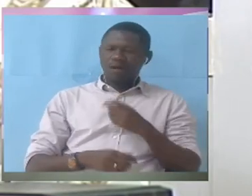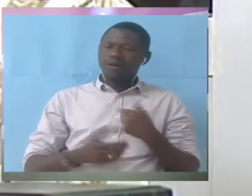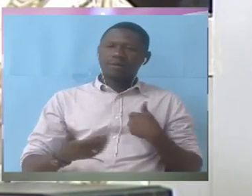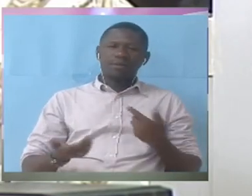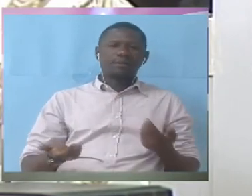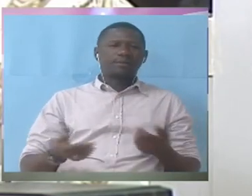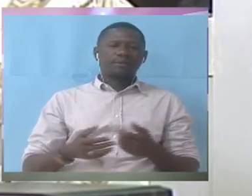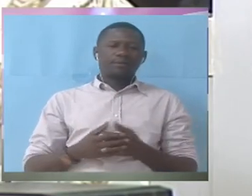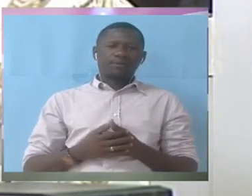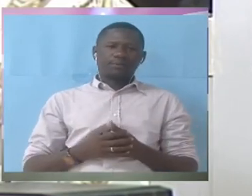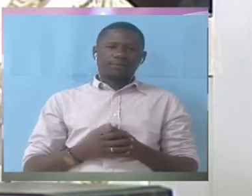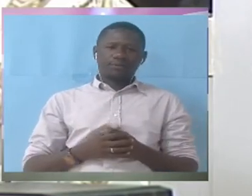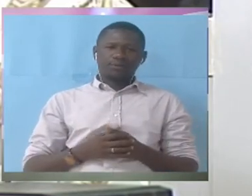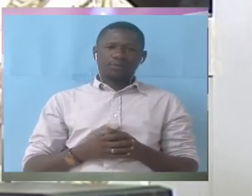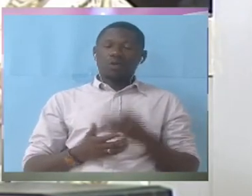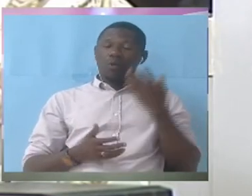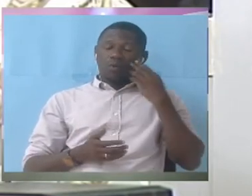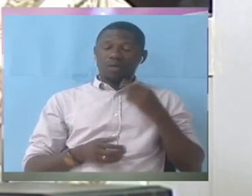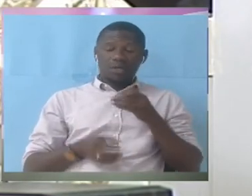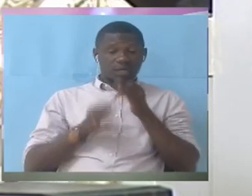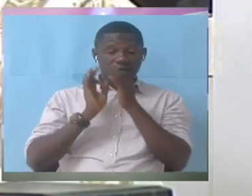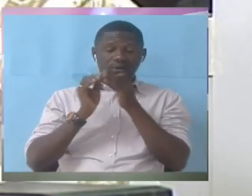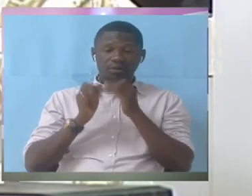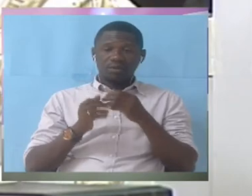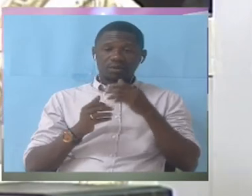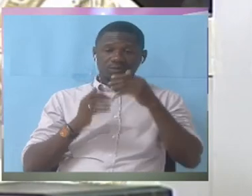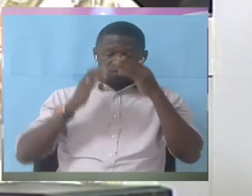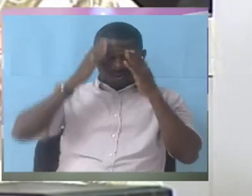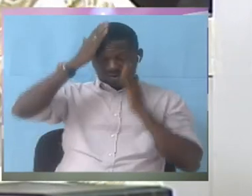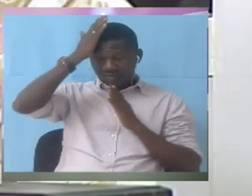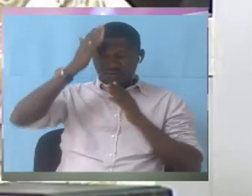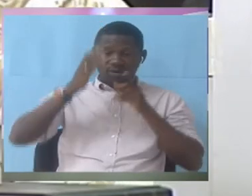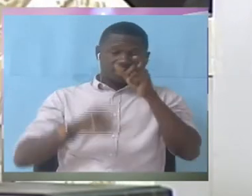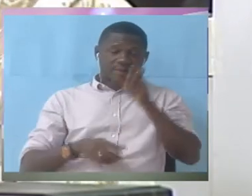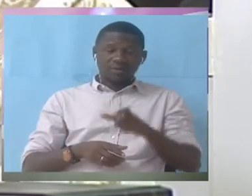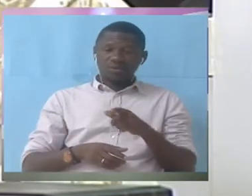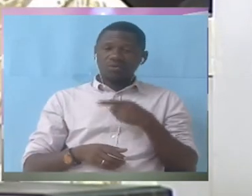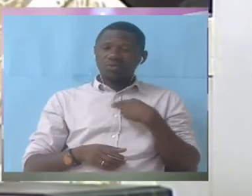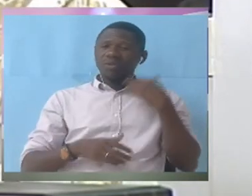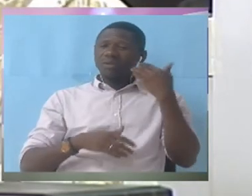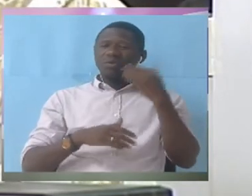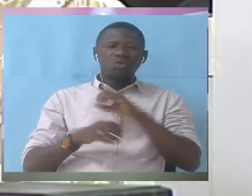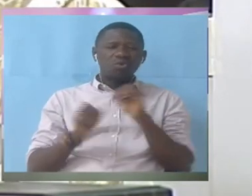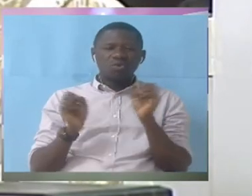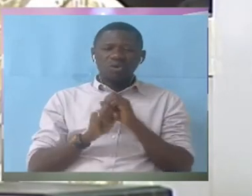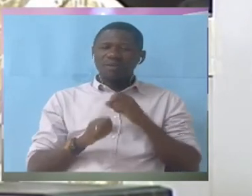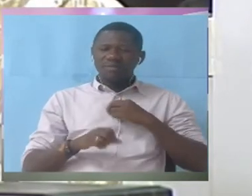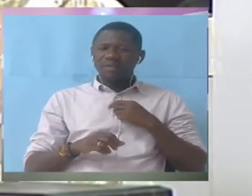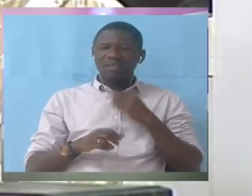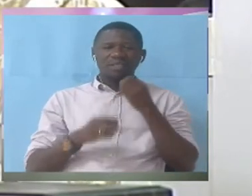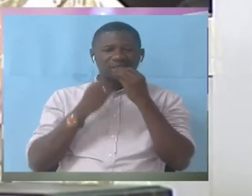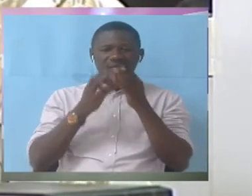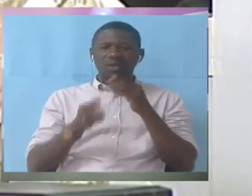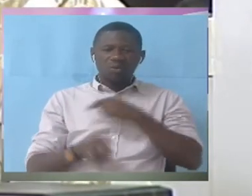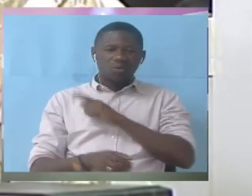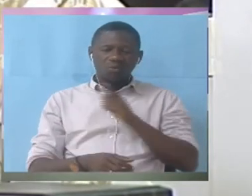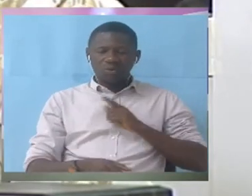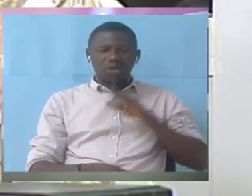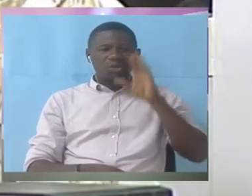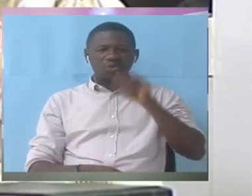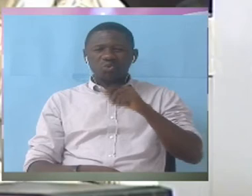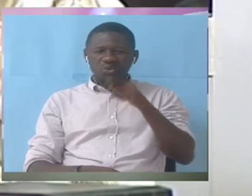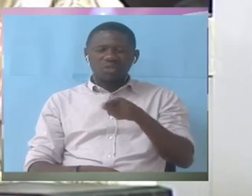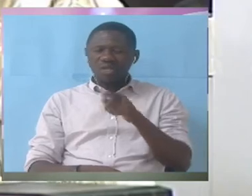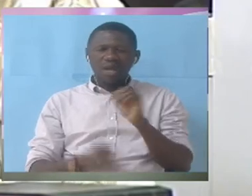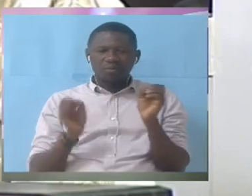meron na torop. And I told the officers that you have not even charged us. ci la wax ñi nga xamne ñoy liggey kat yoy ci kasso bi